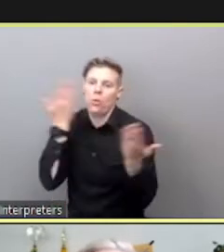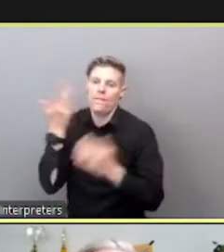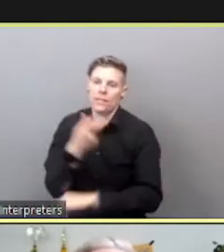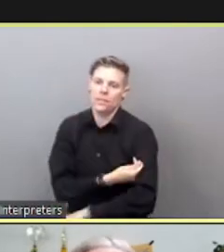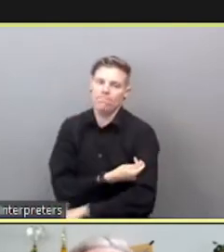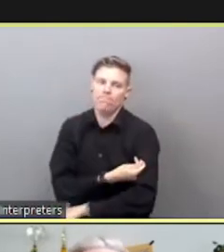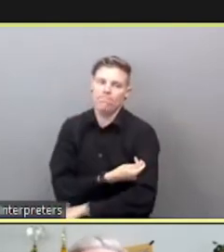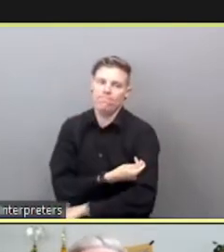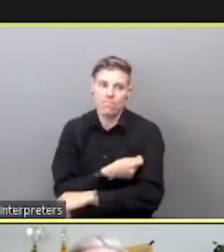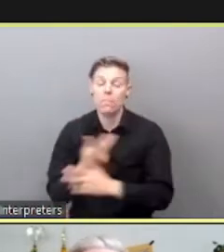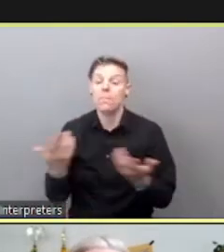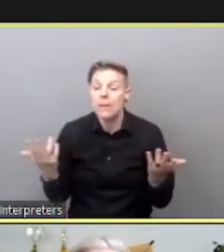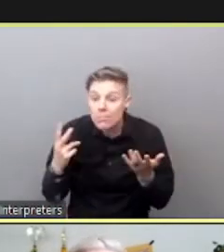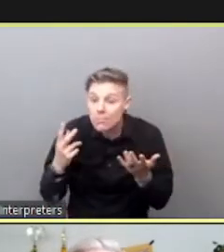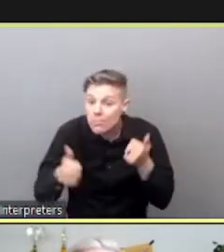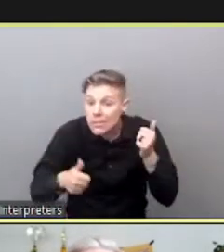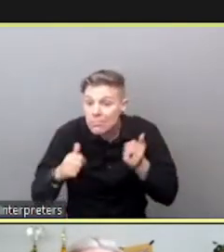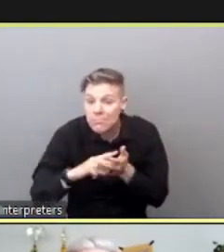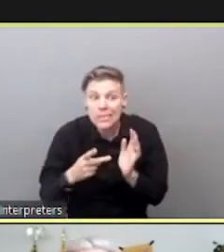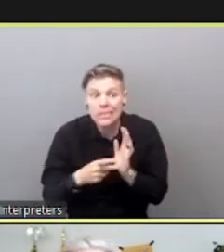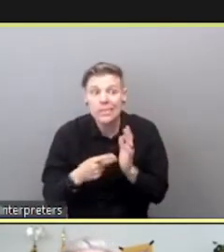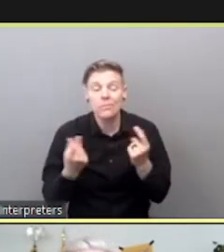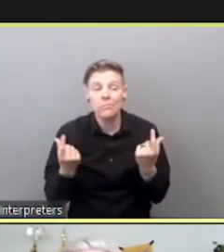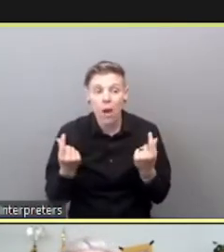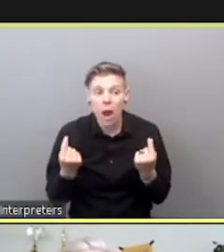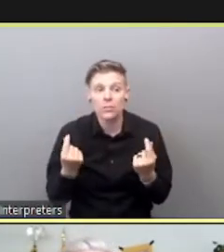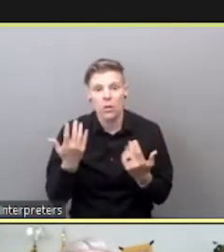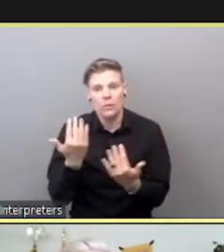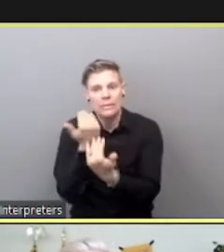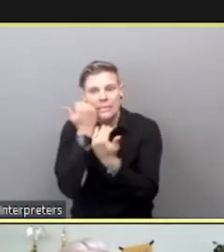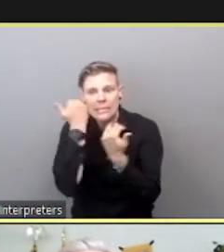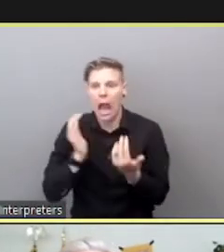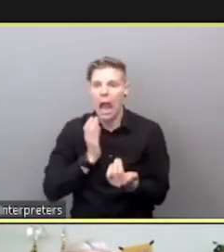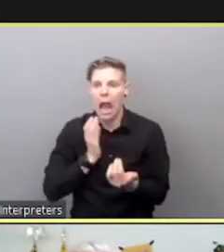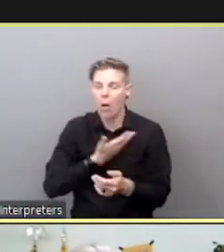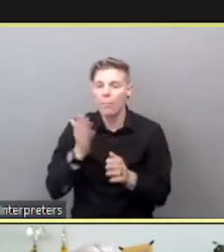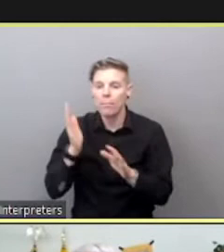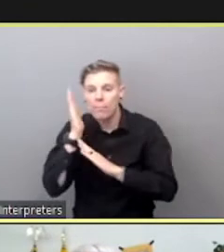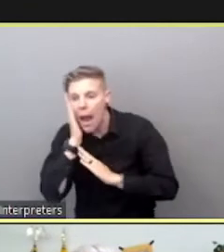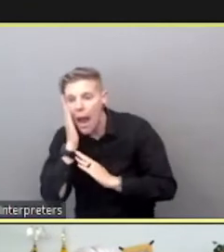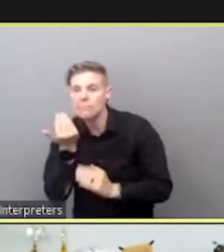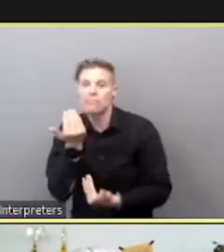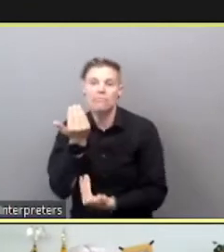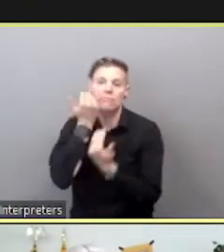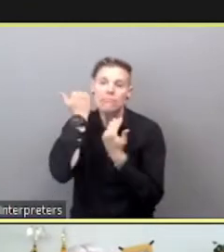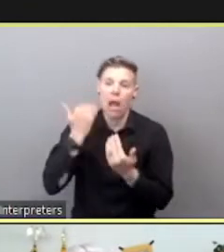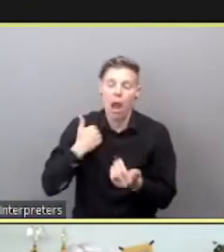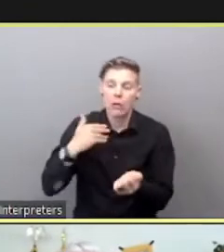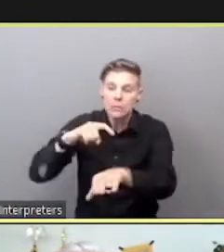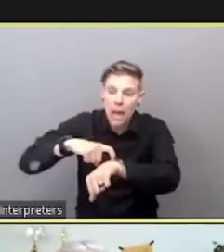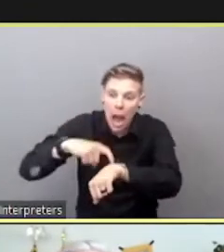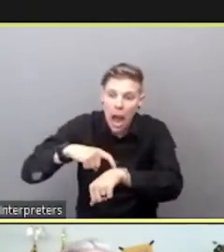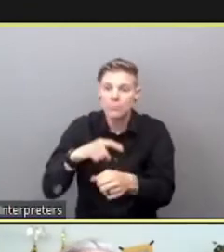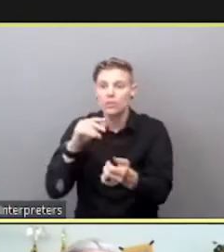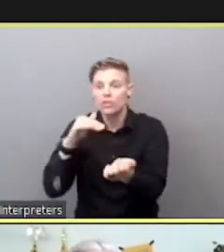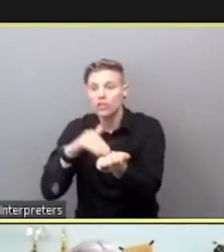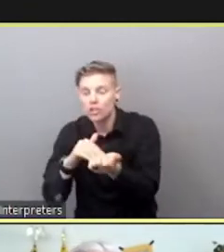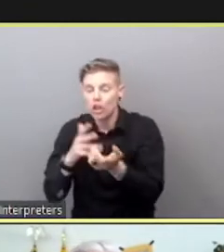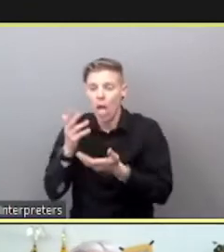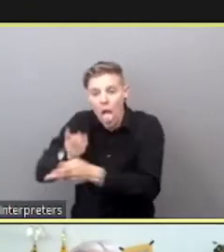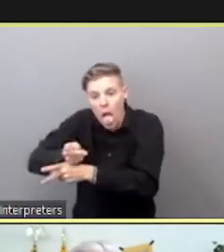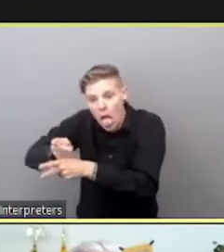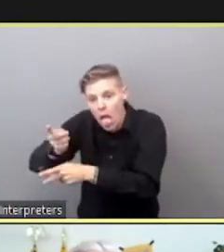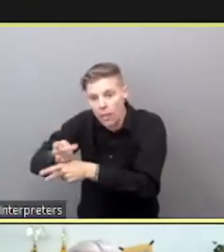healthcare system even further. Next slide, please. This is a story about a woman